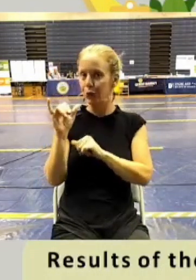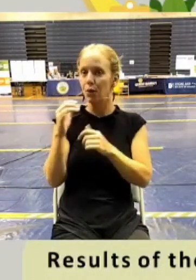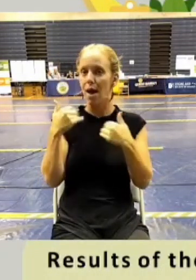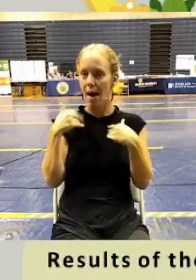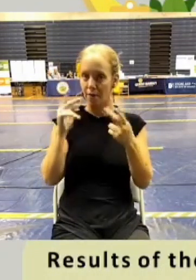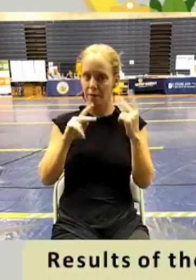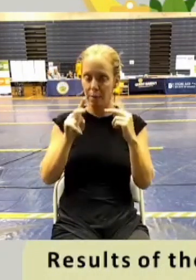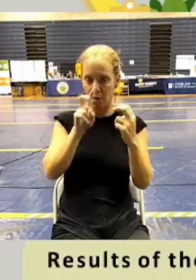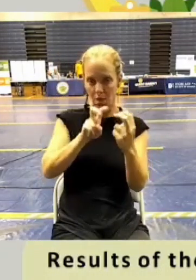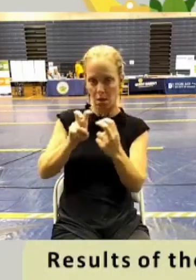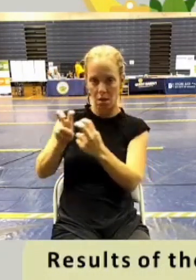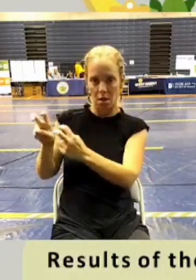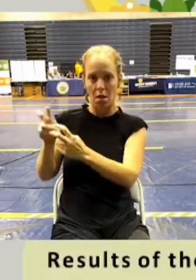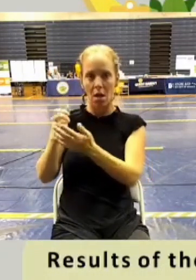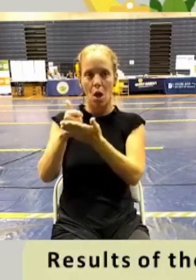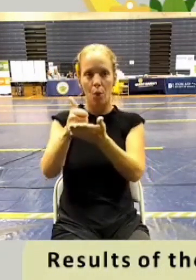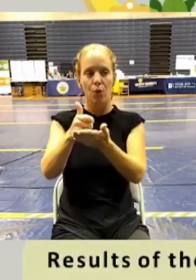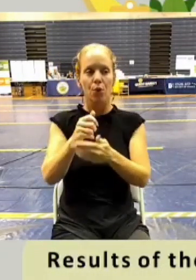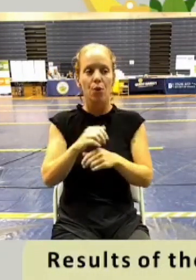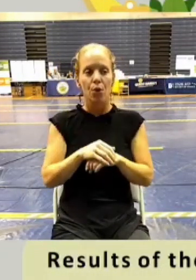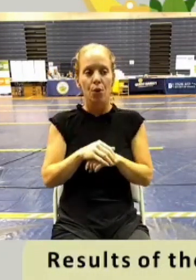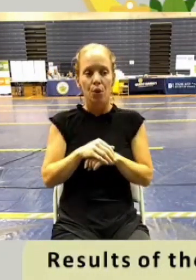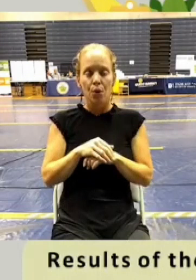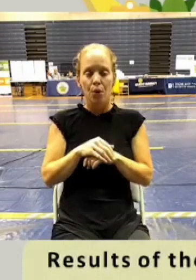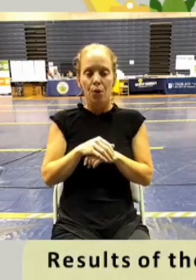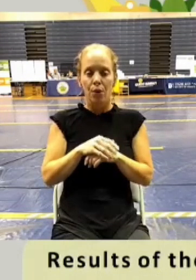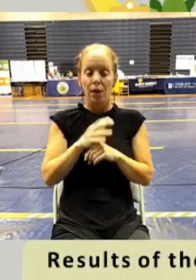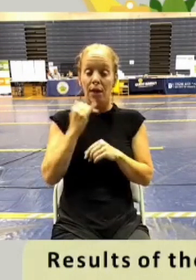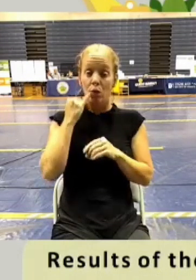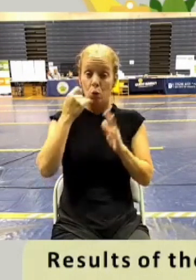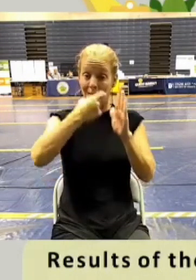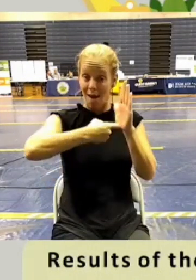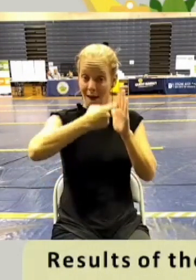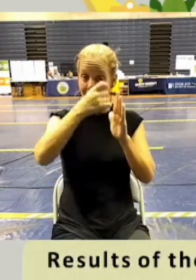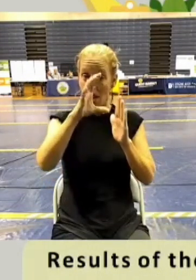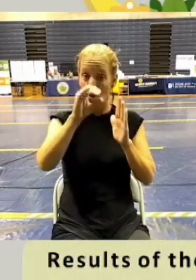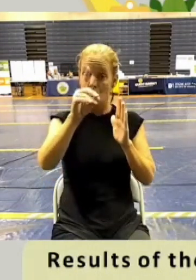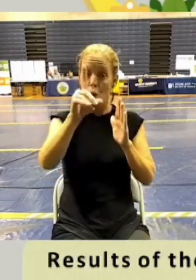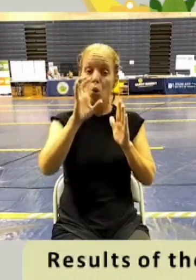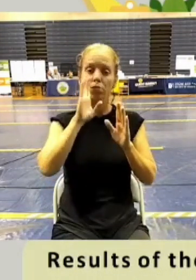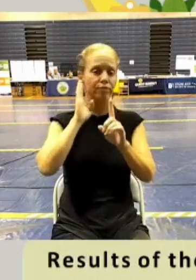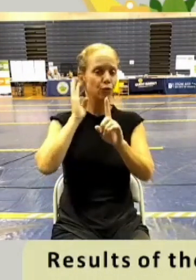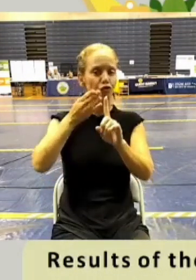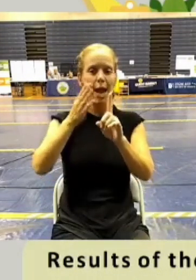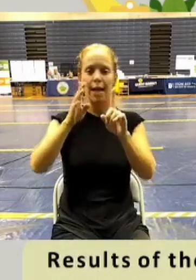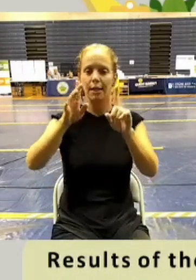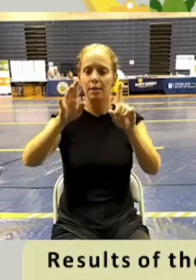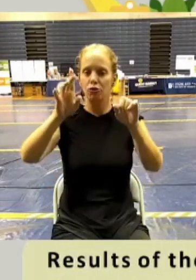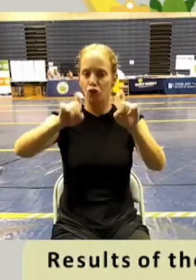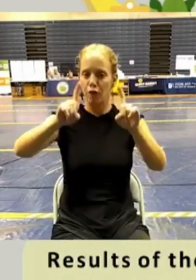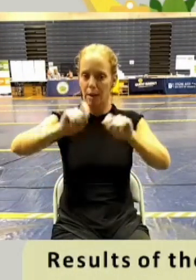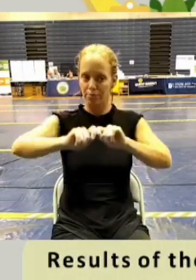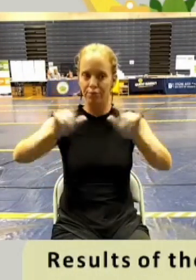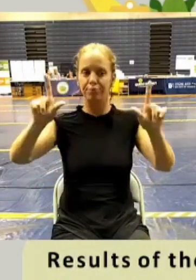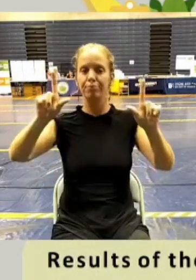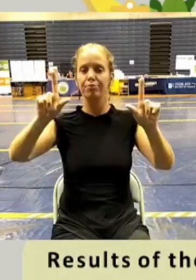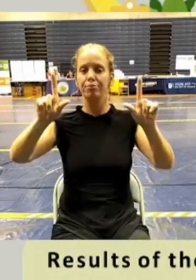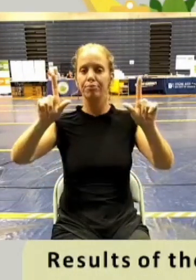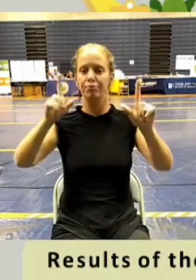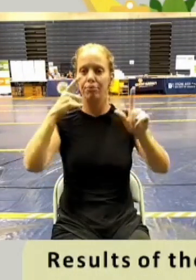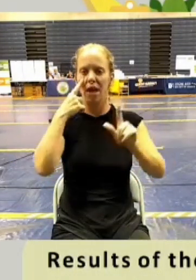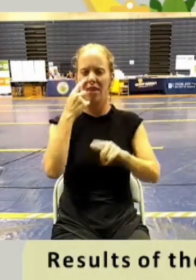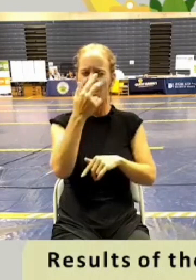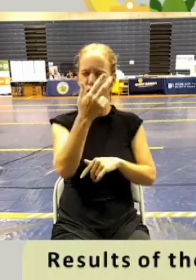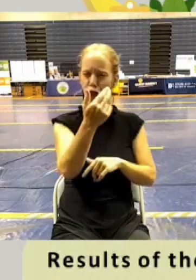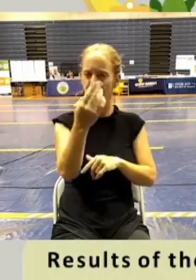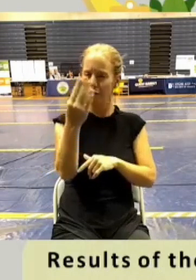you, you scan the code, it'll take you directly to the survey. I believe there's about 13,